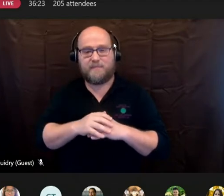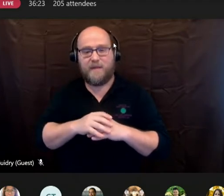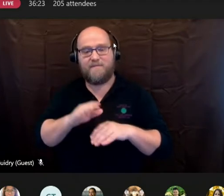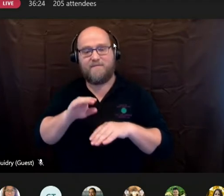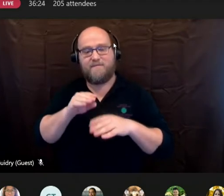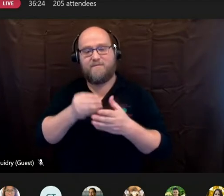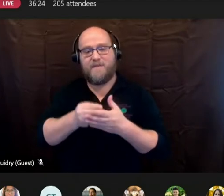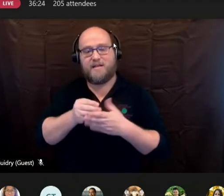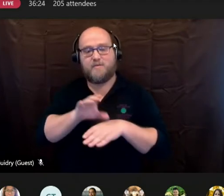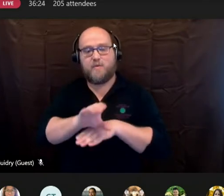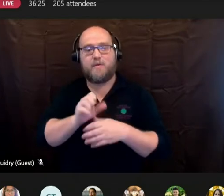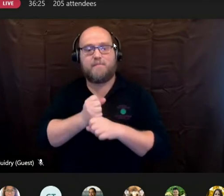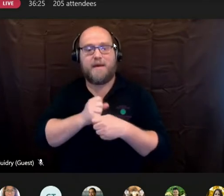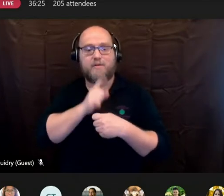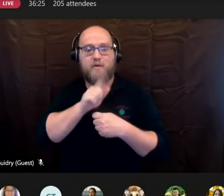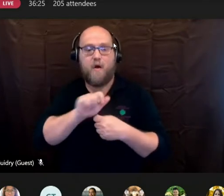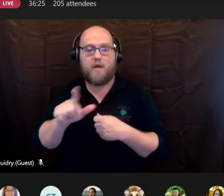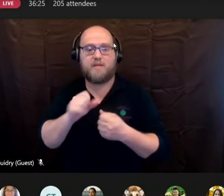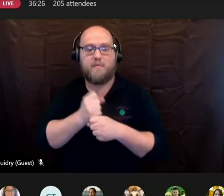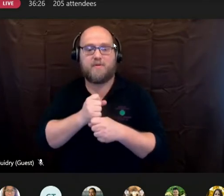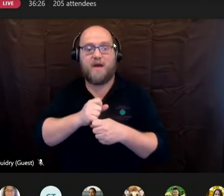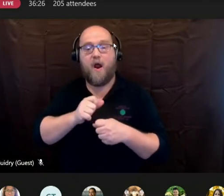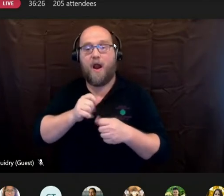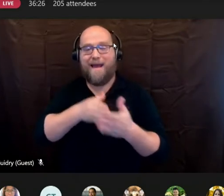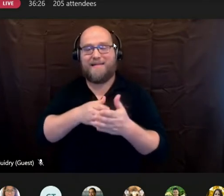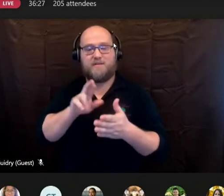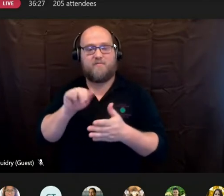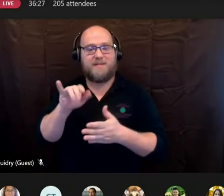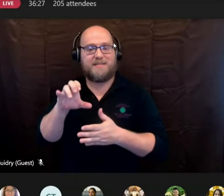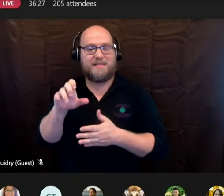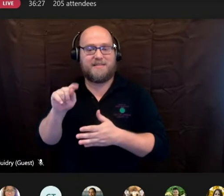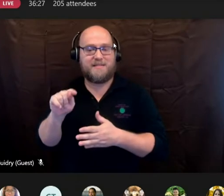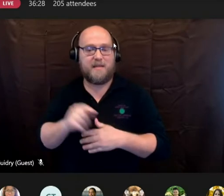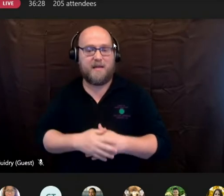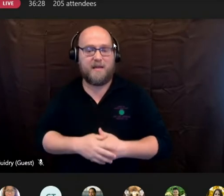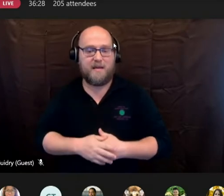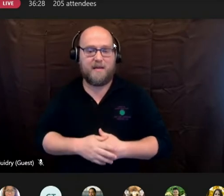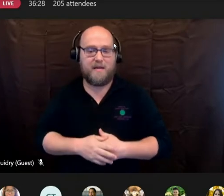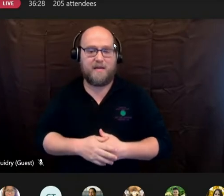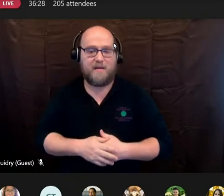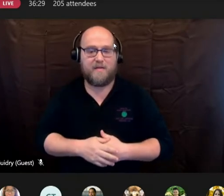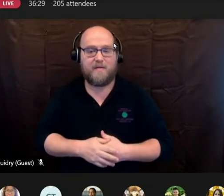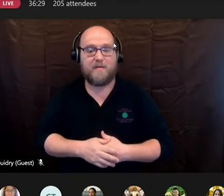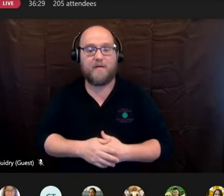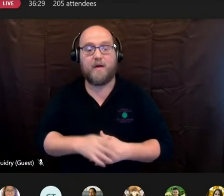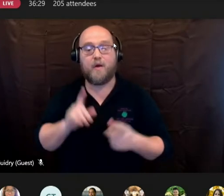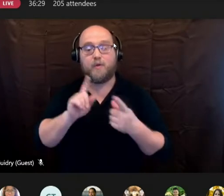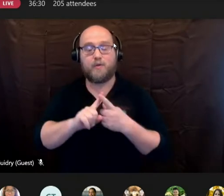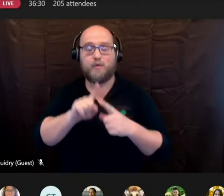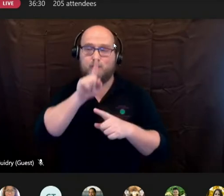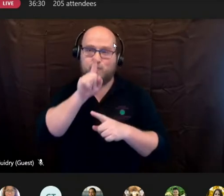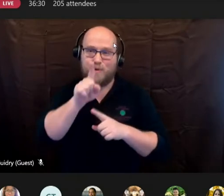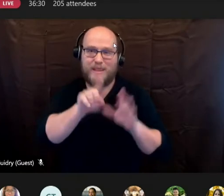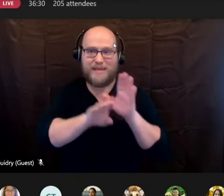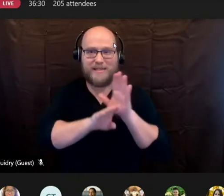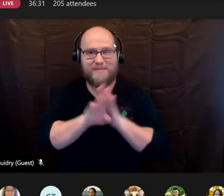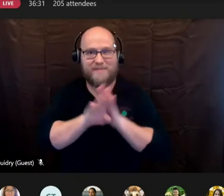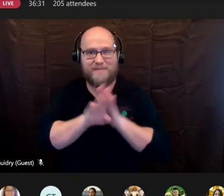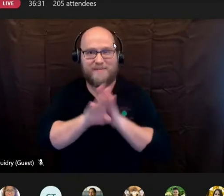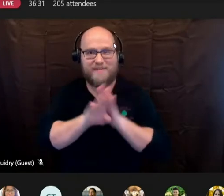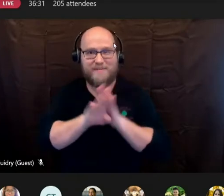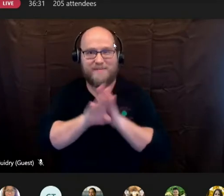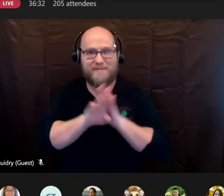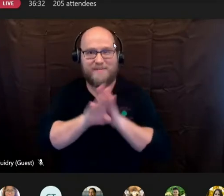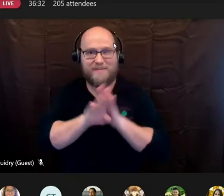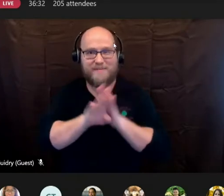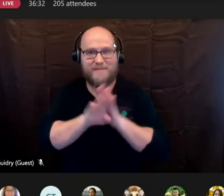align social justice standards to SEL lessons and practices. To truly develop a culture of care, we need to